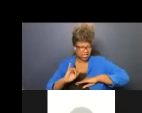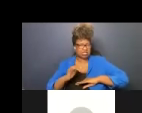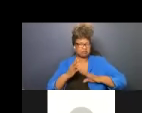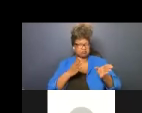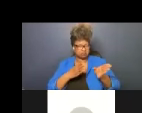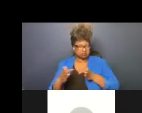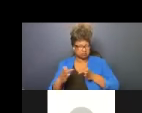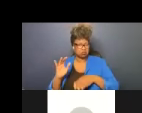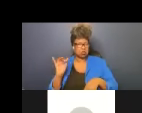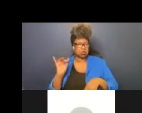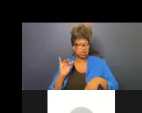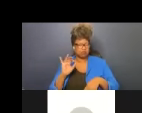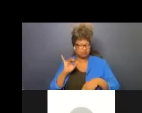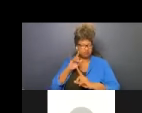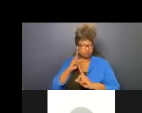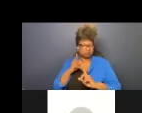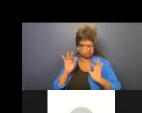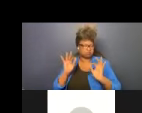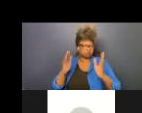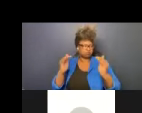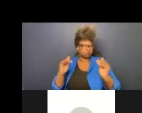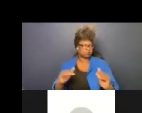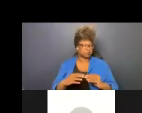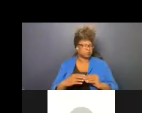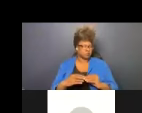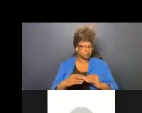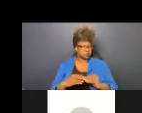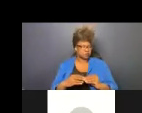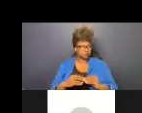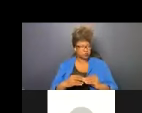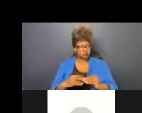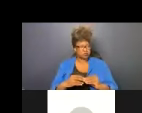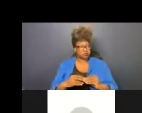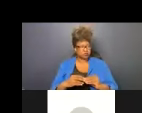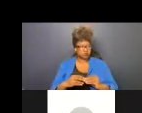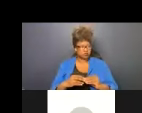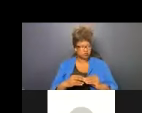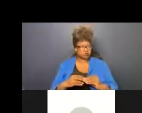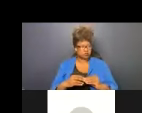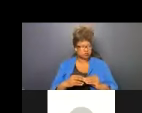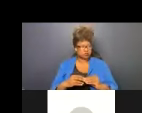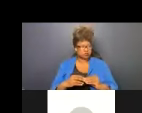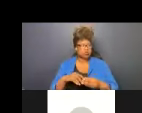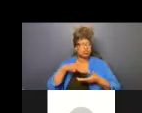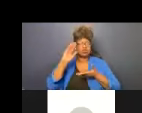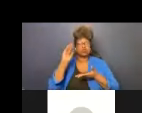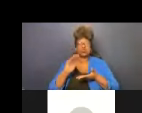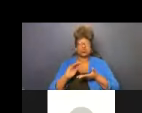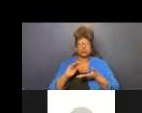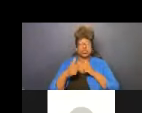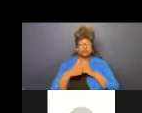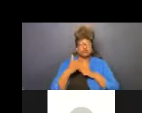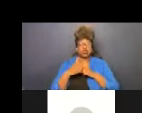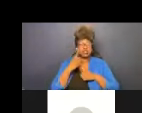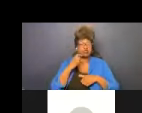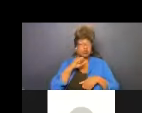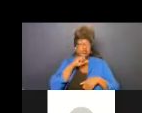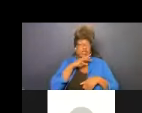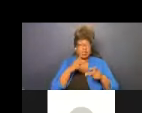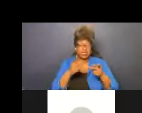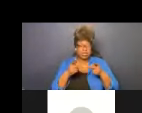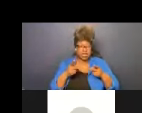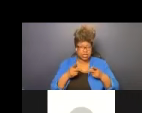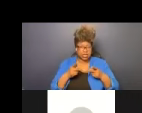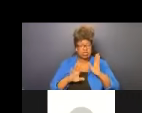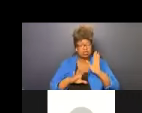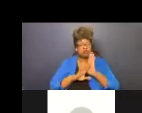what that goal is all about. And then related, reducing risk from contaminated sites, development of municipal or